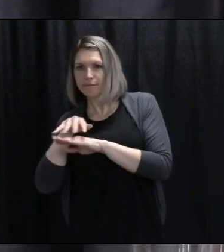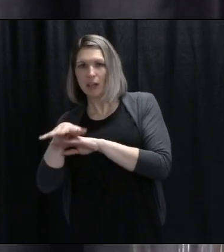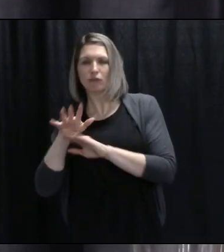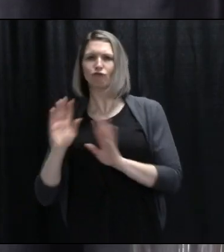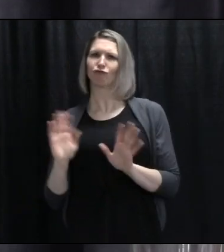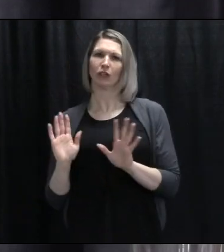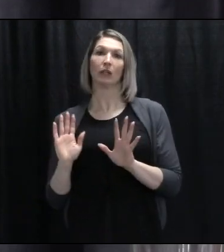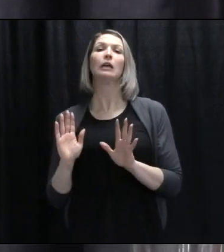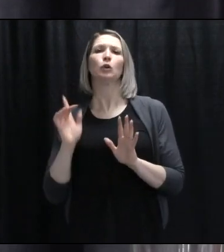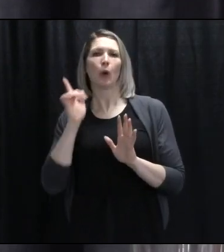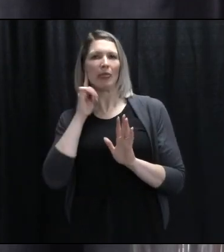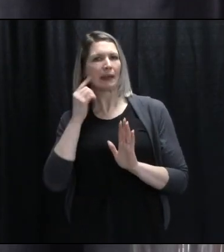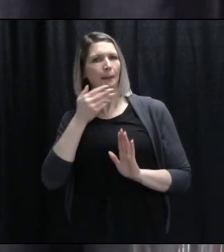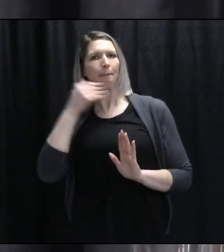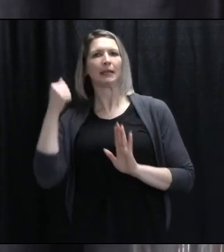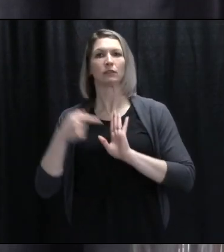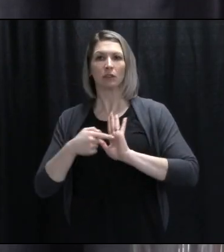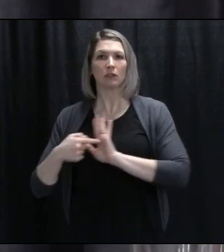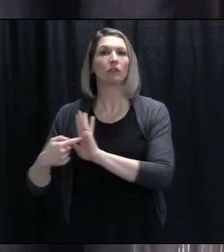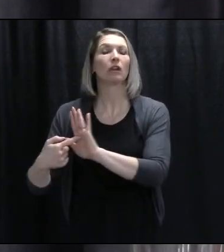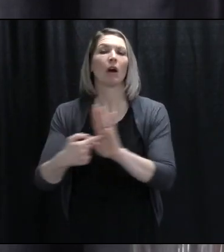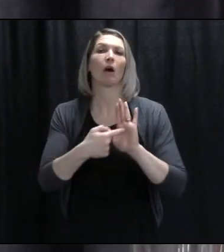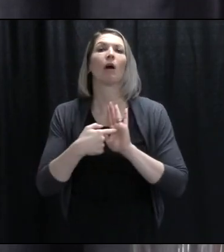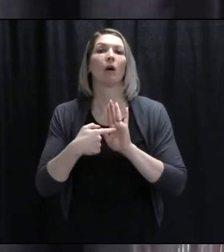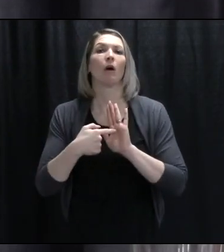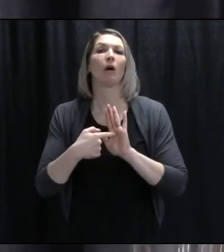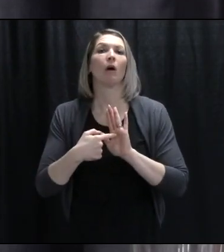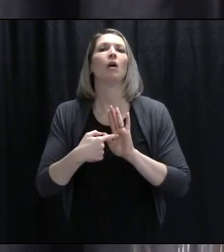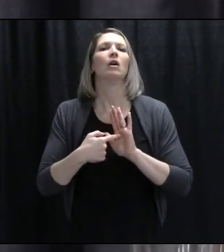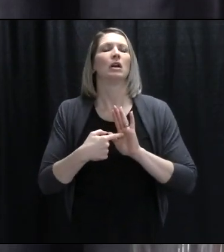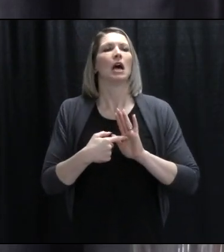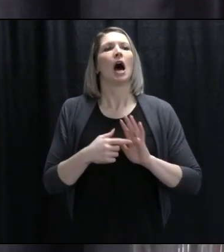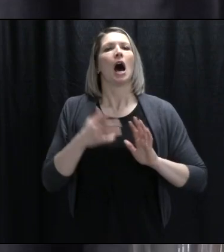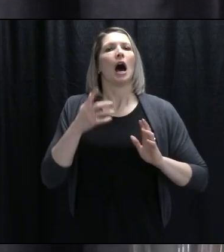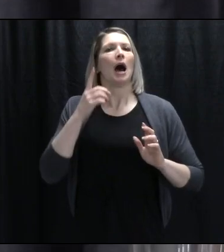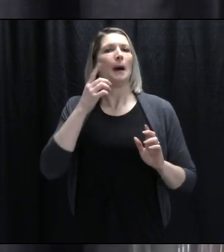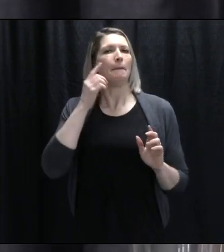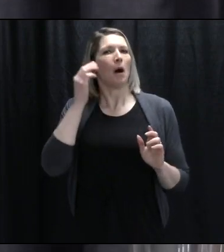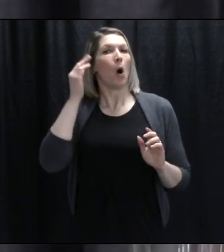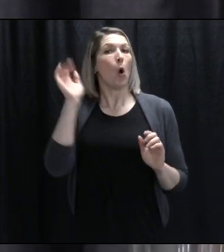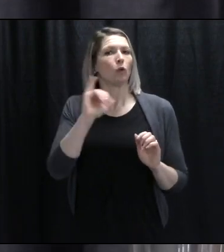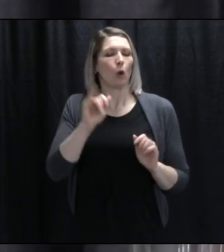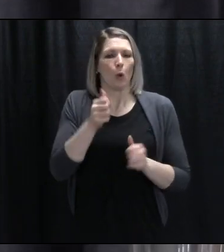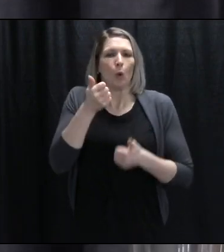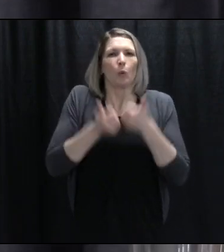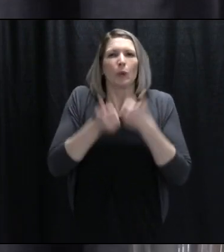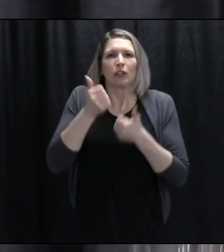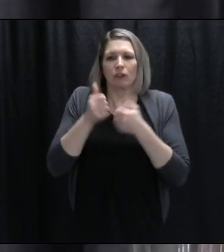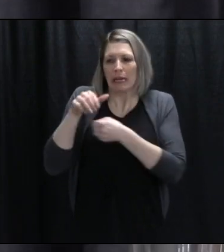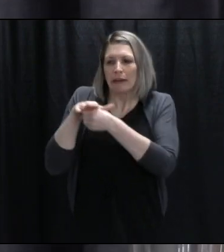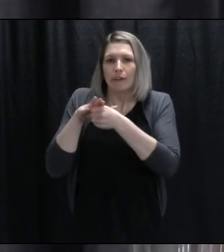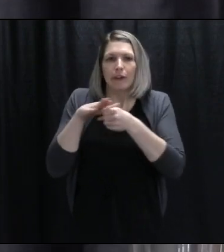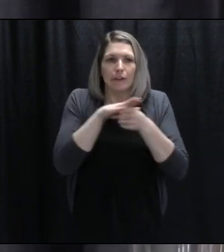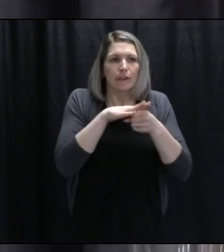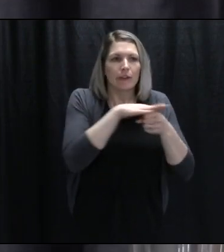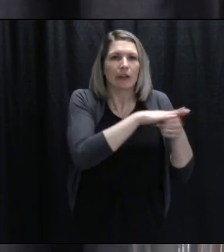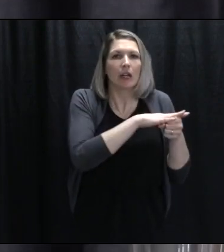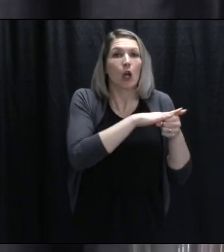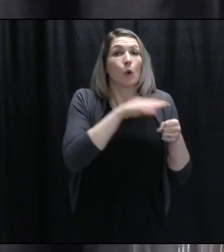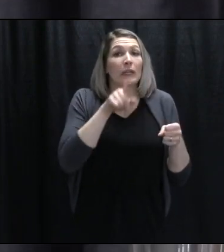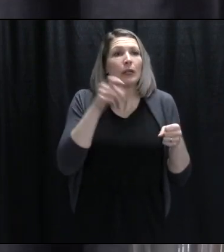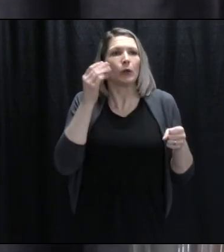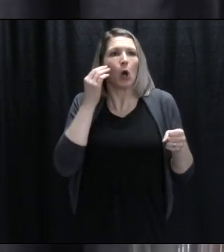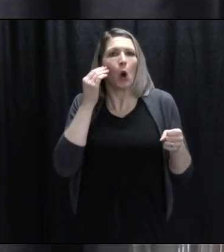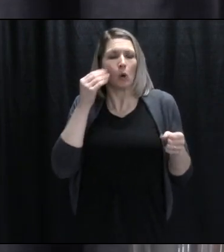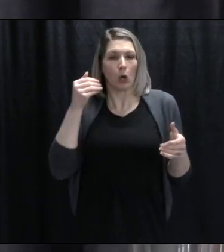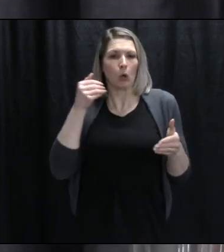that issue of the disease in a healthcare facility of itself is a public health concern. So the